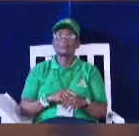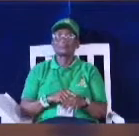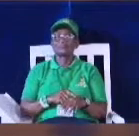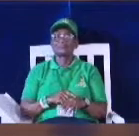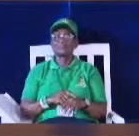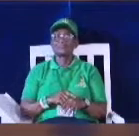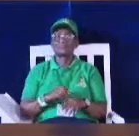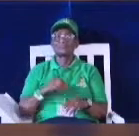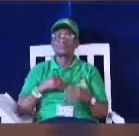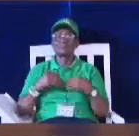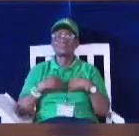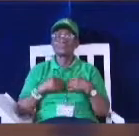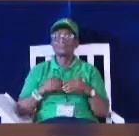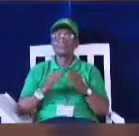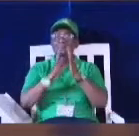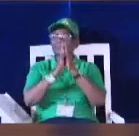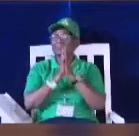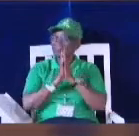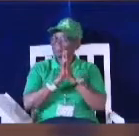I have prayed